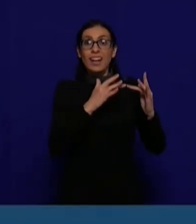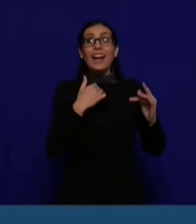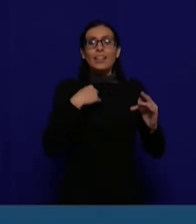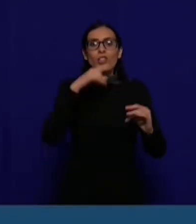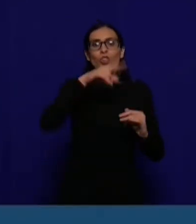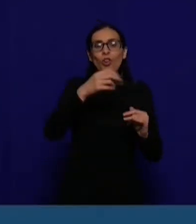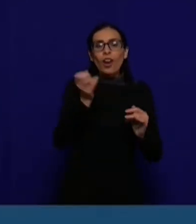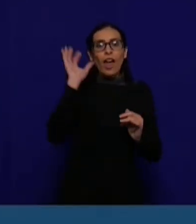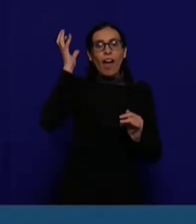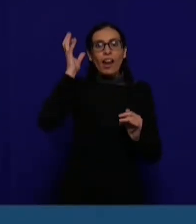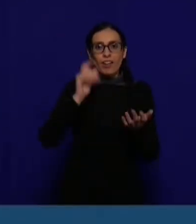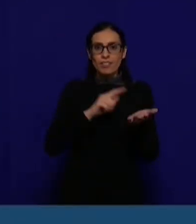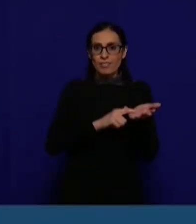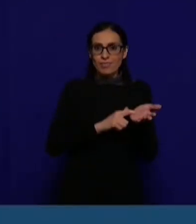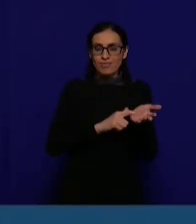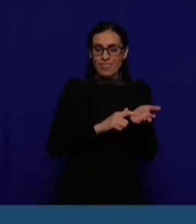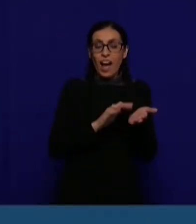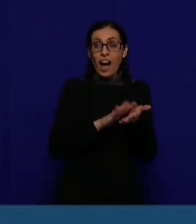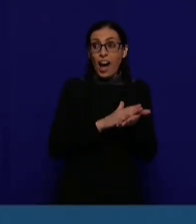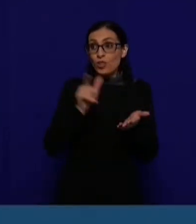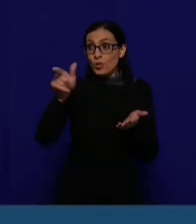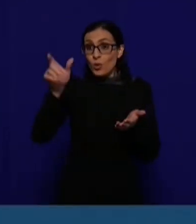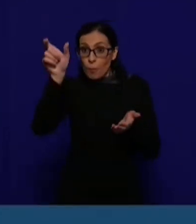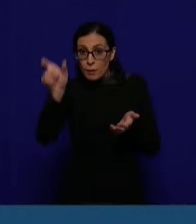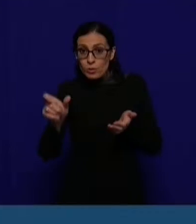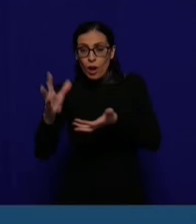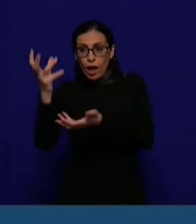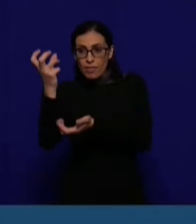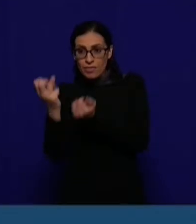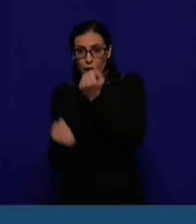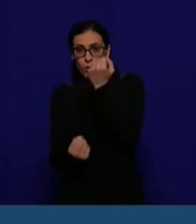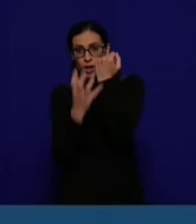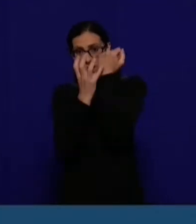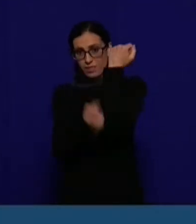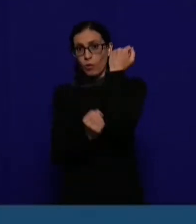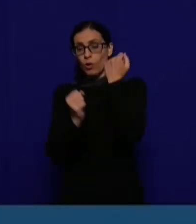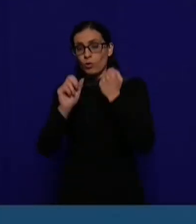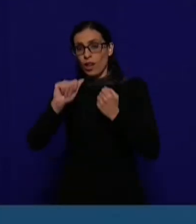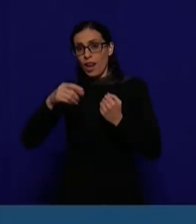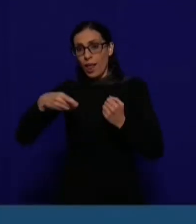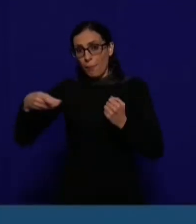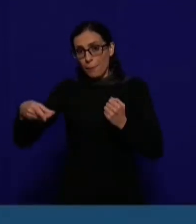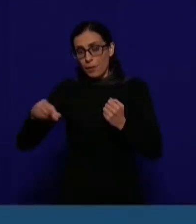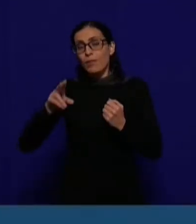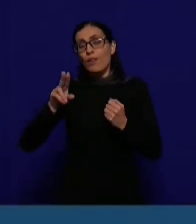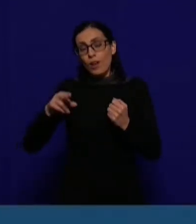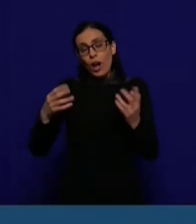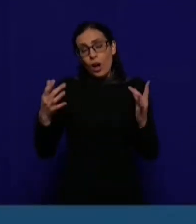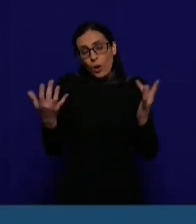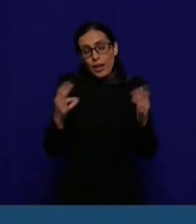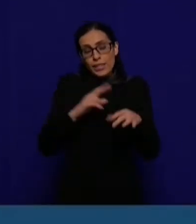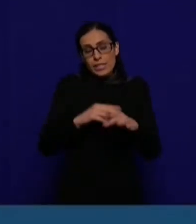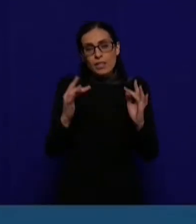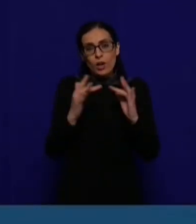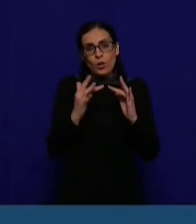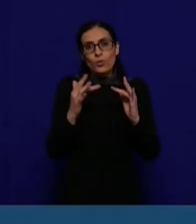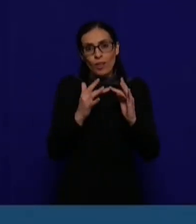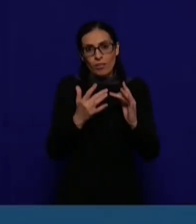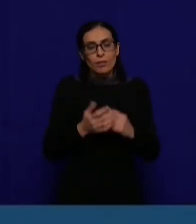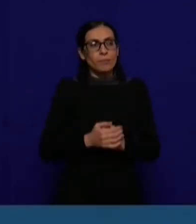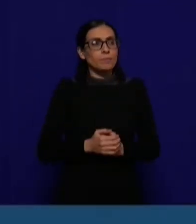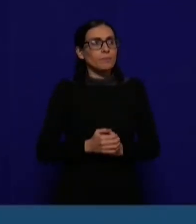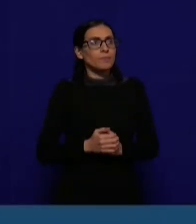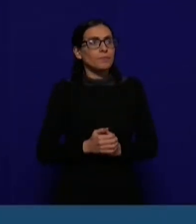l-alert għaliex l-app tiegħu li ddownloadja minn barra minn Malta tkun qiegħda taħdem hawn Malta wkoll. U U din hija